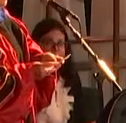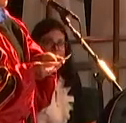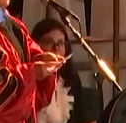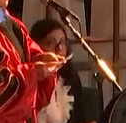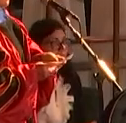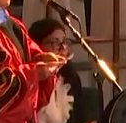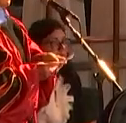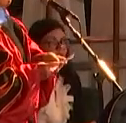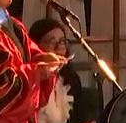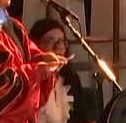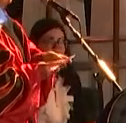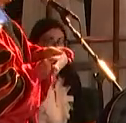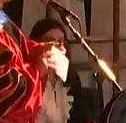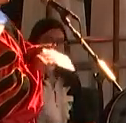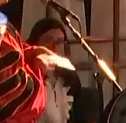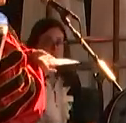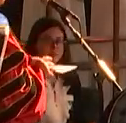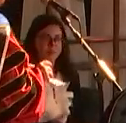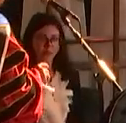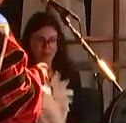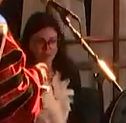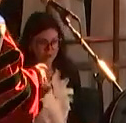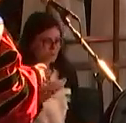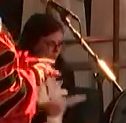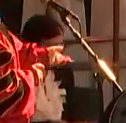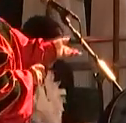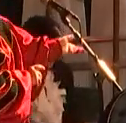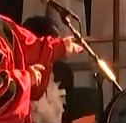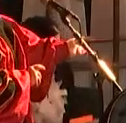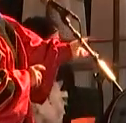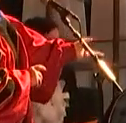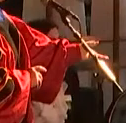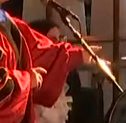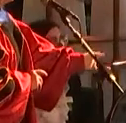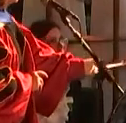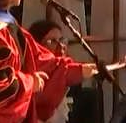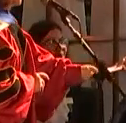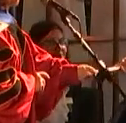Paola Cortez, magna cum laude.